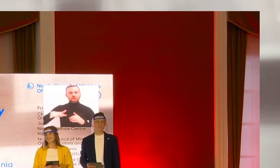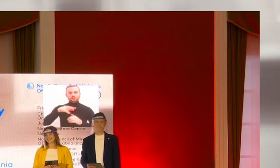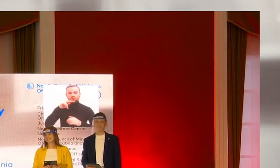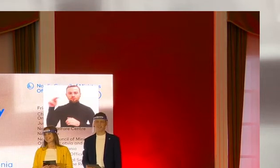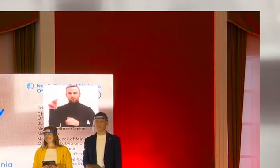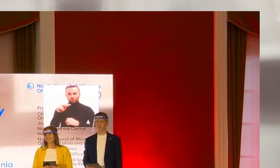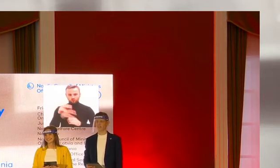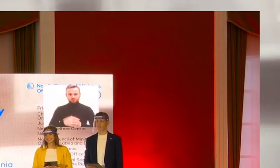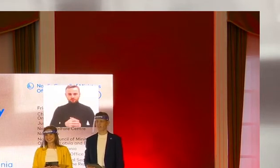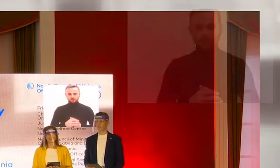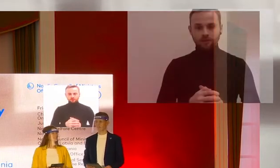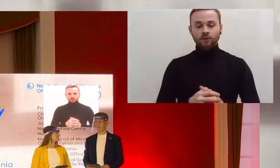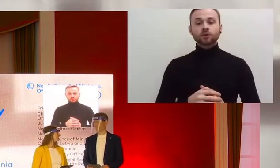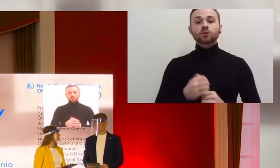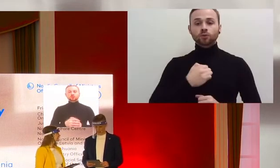two-day journey.